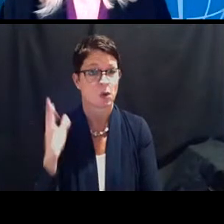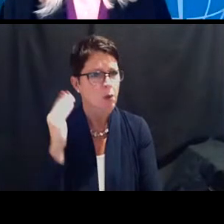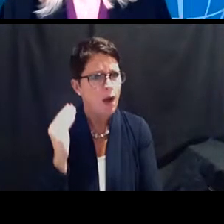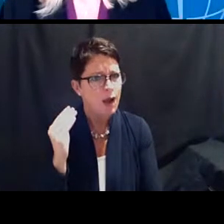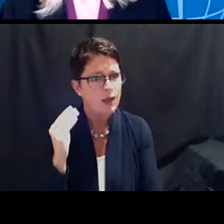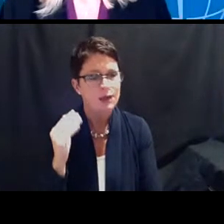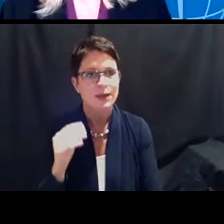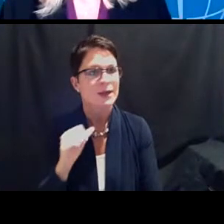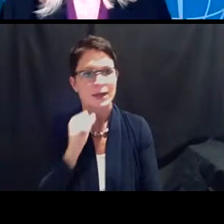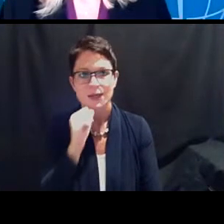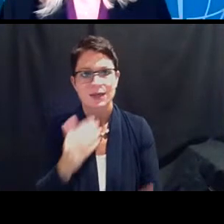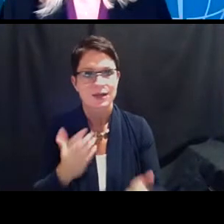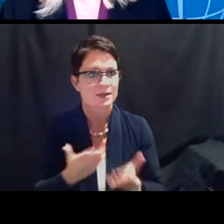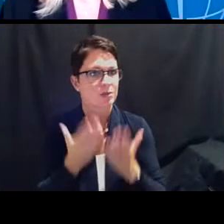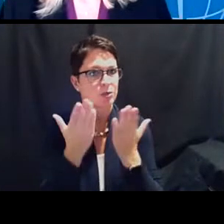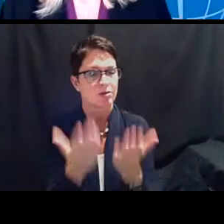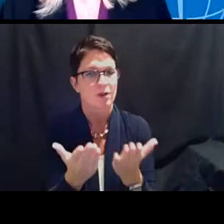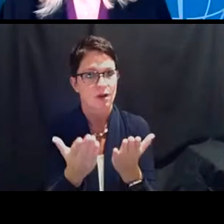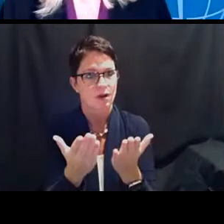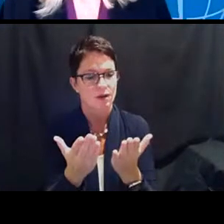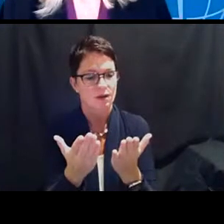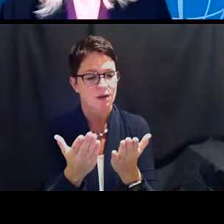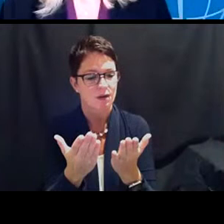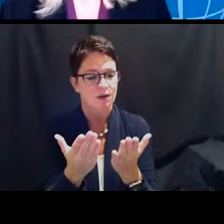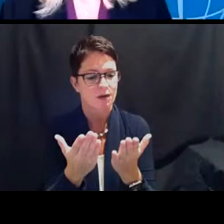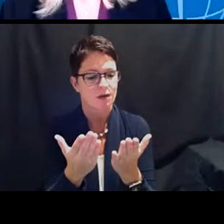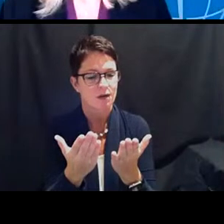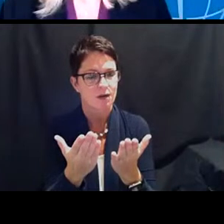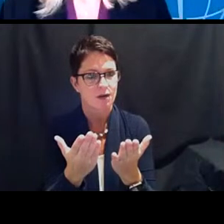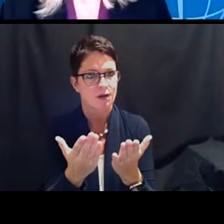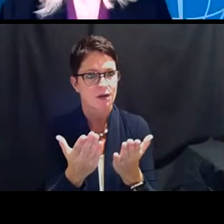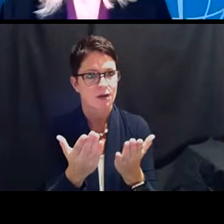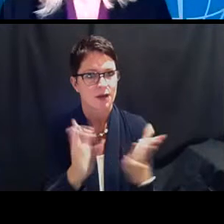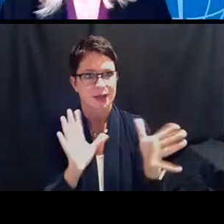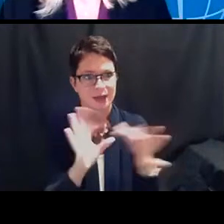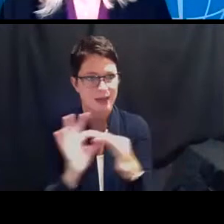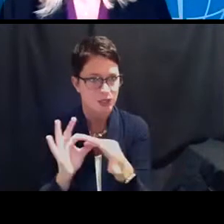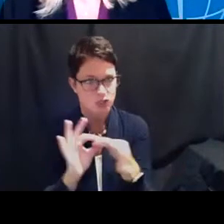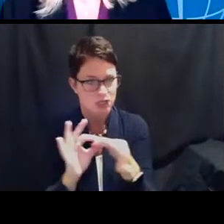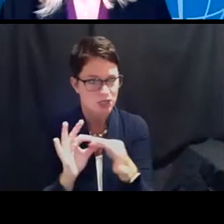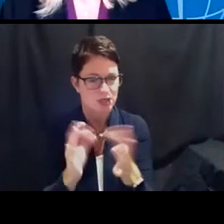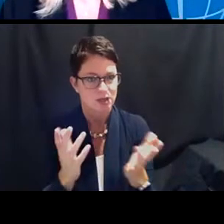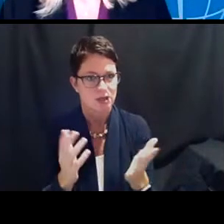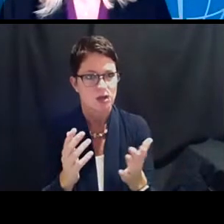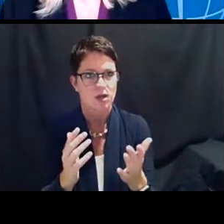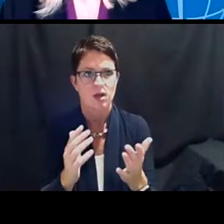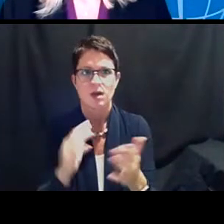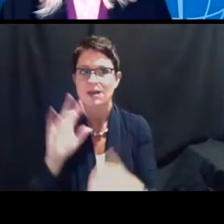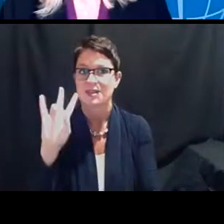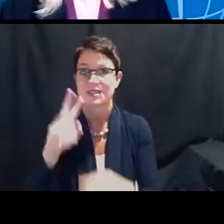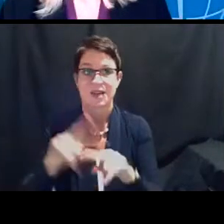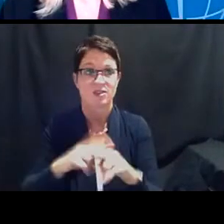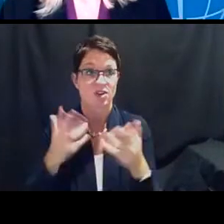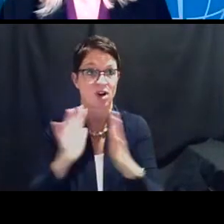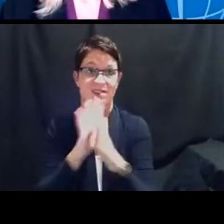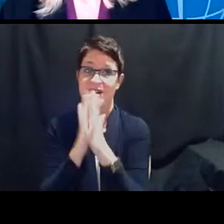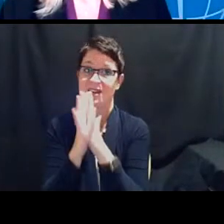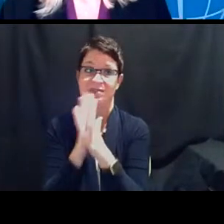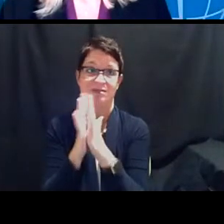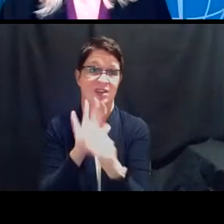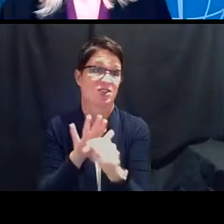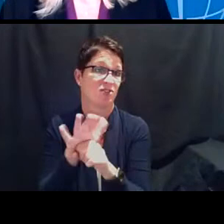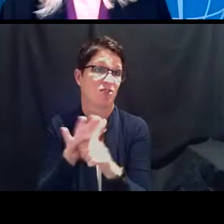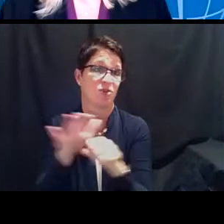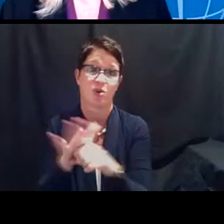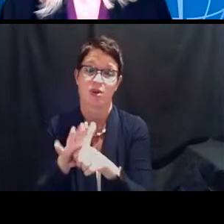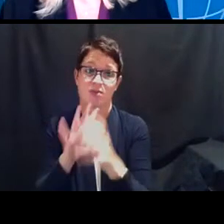because it doesn't provide the exact connection you have an overcrowded 7 train already, and you